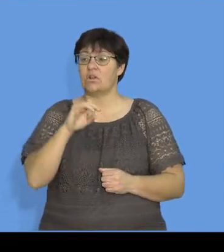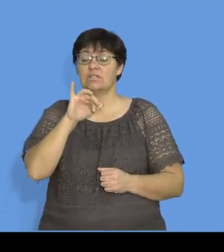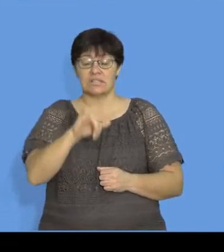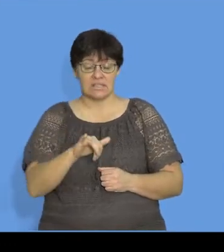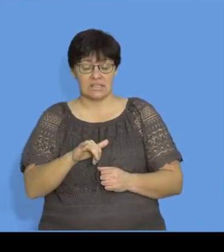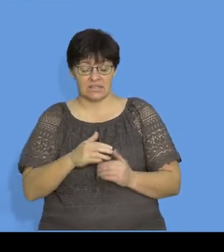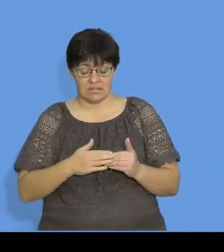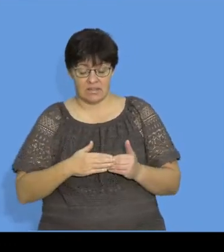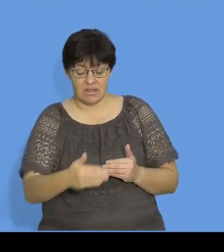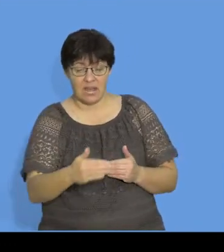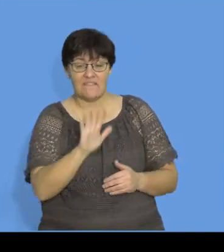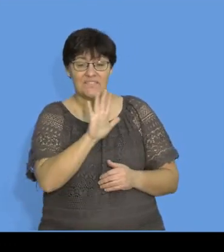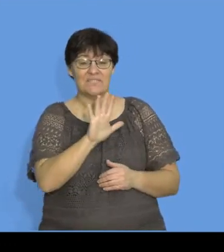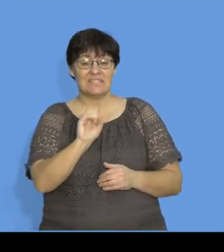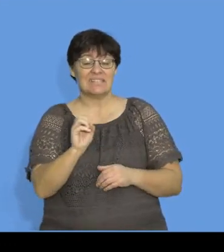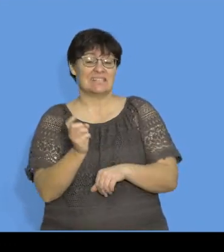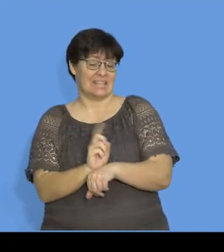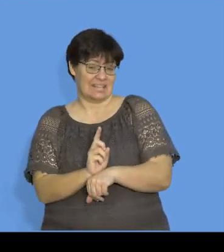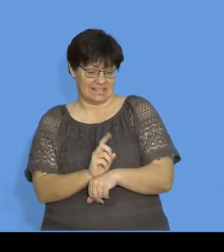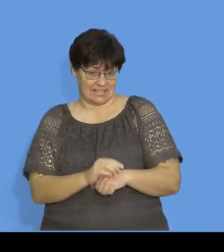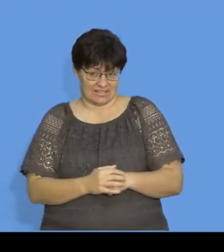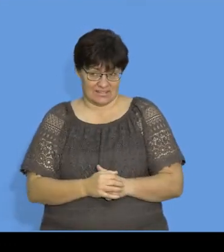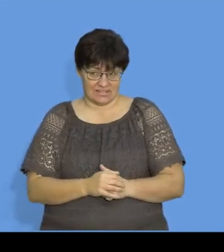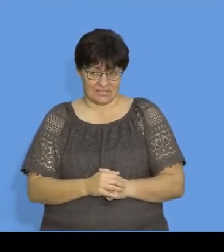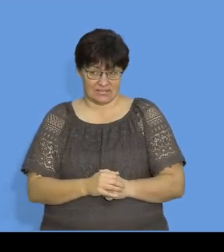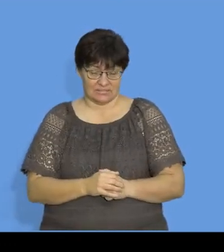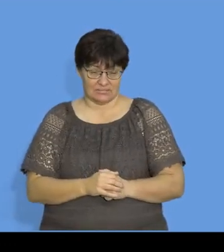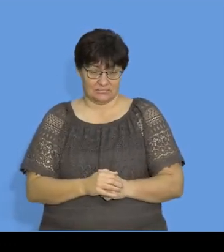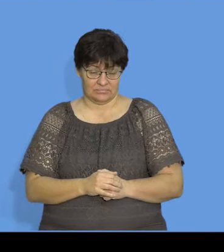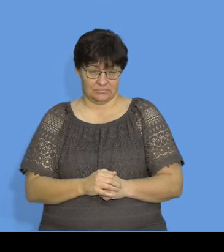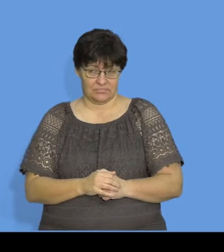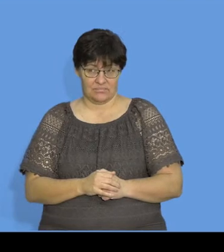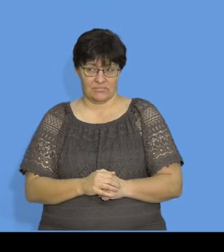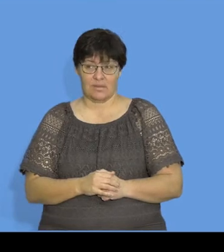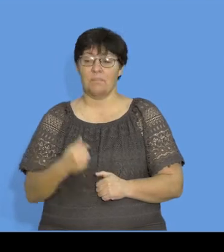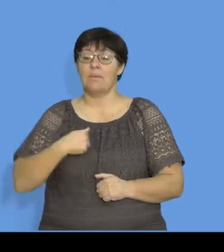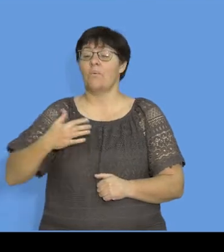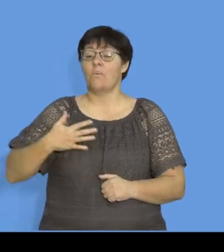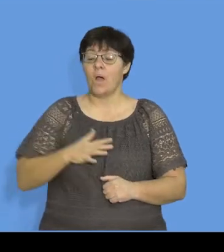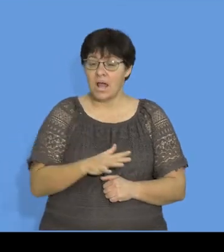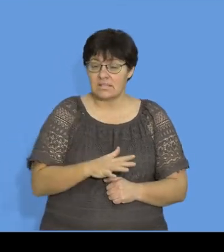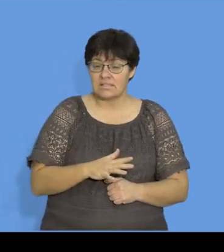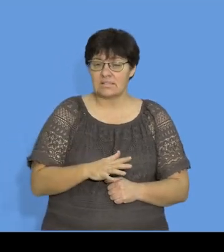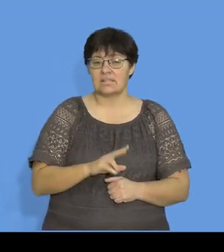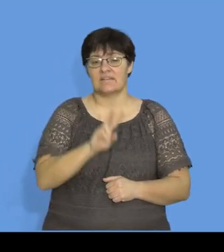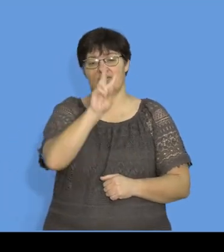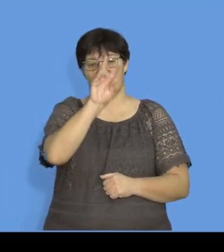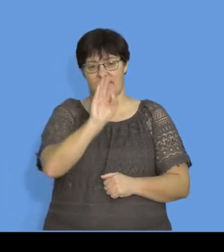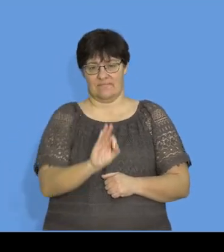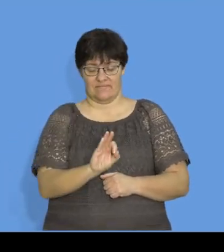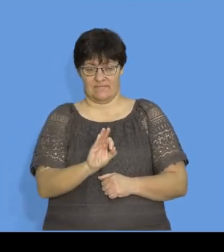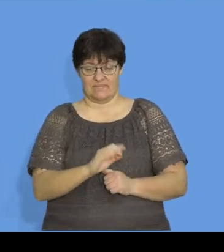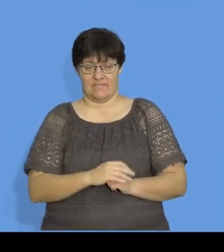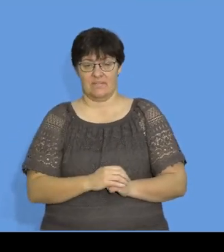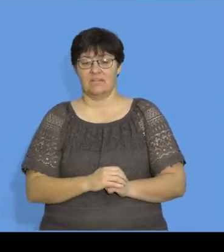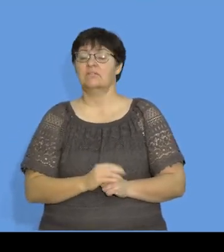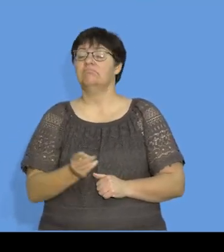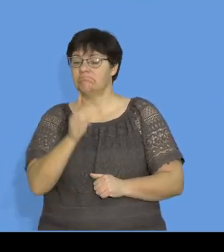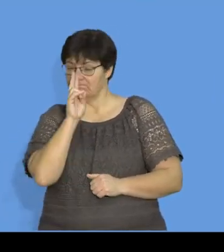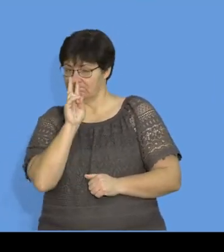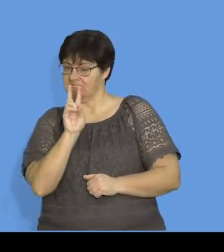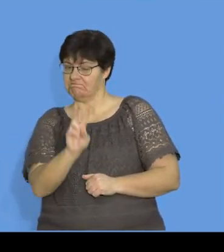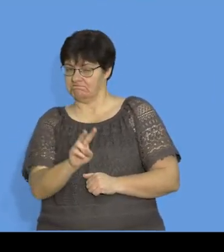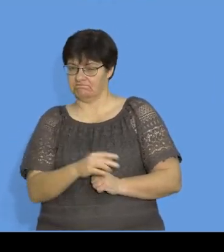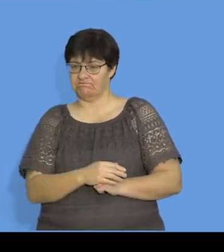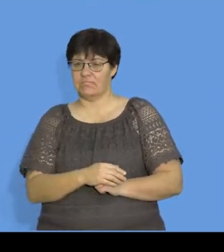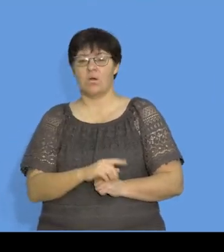after 50 seconds. And I want VF. And I can see from